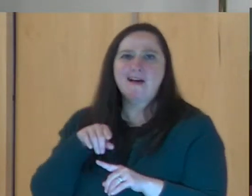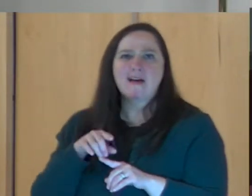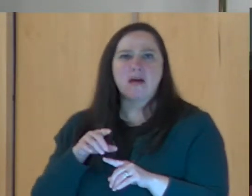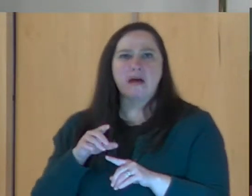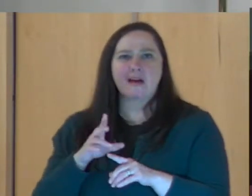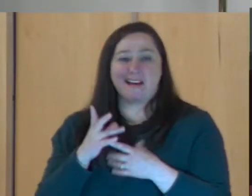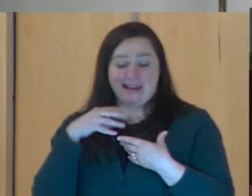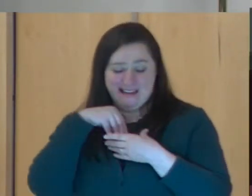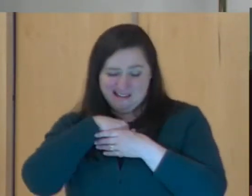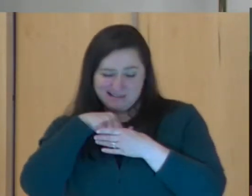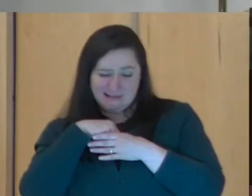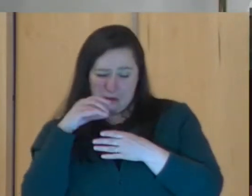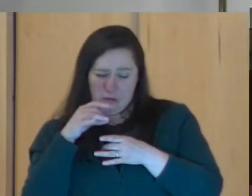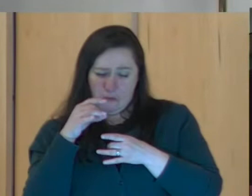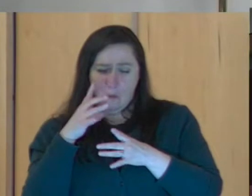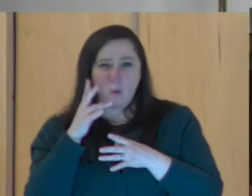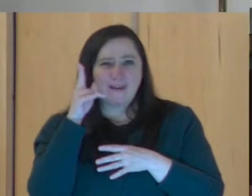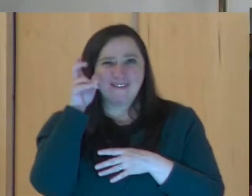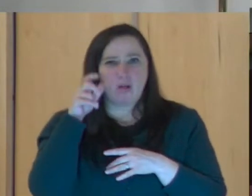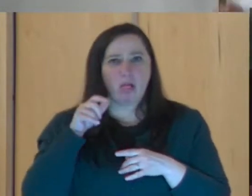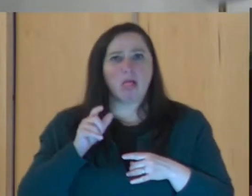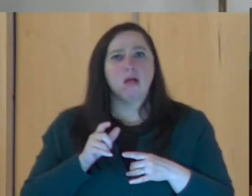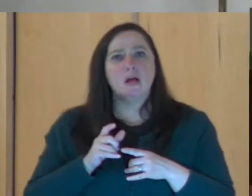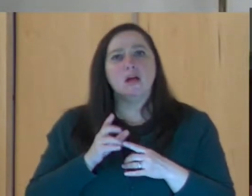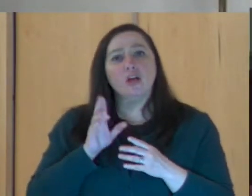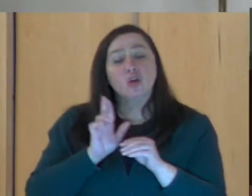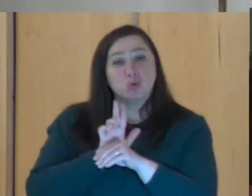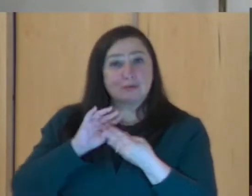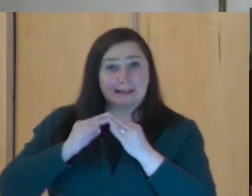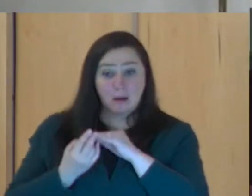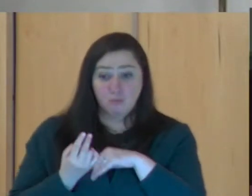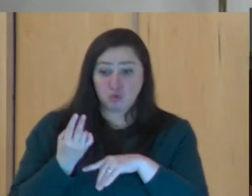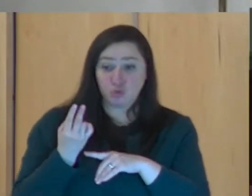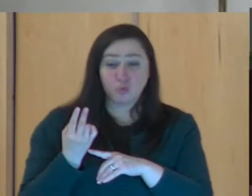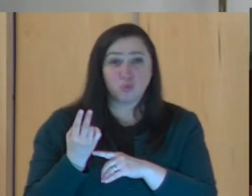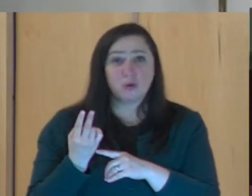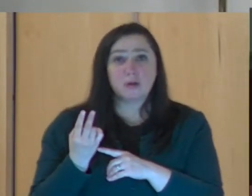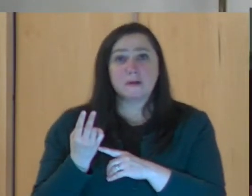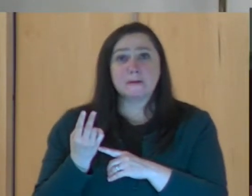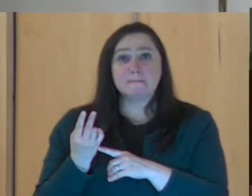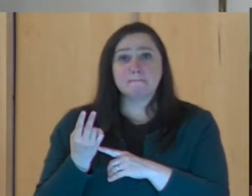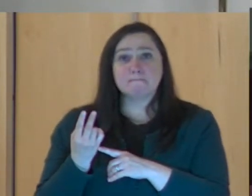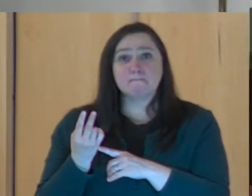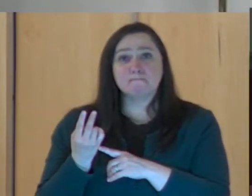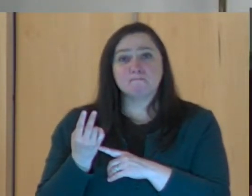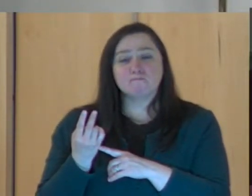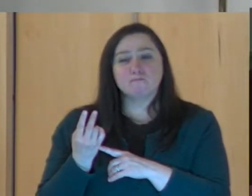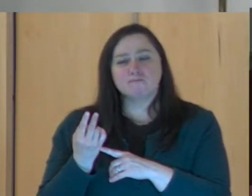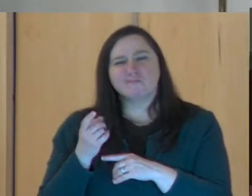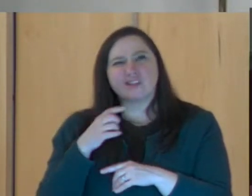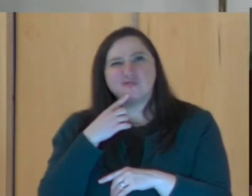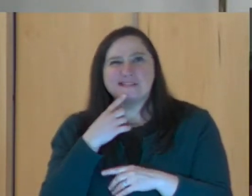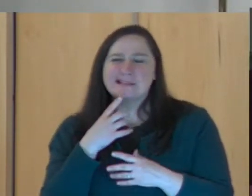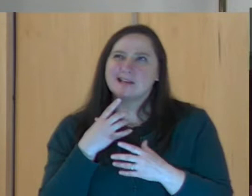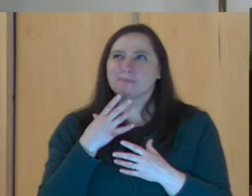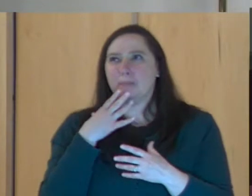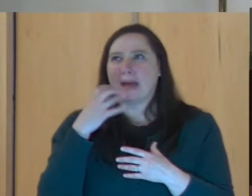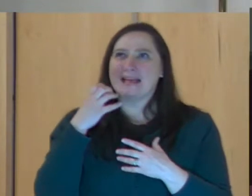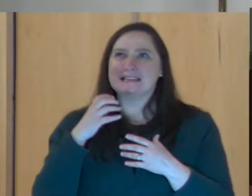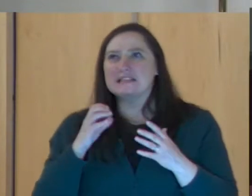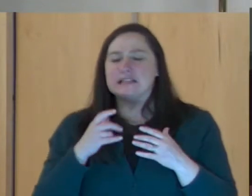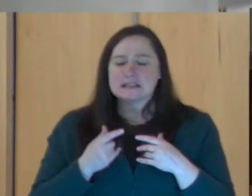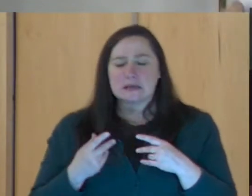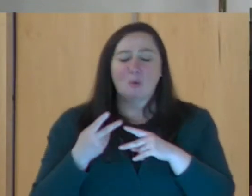maybe nobody knows anything about. In fact, using that number two definition of hypocrite, should I say the best hypocrite? The